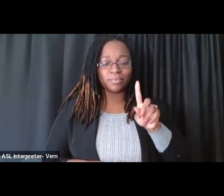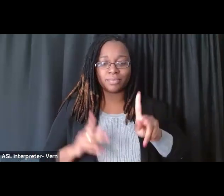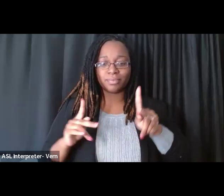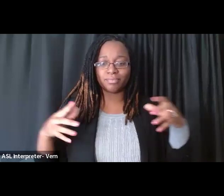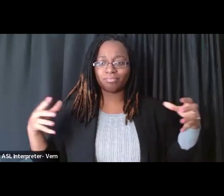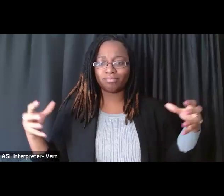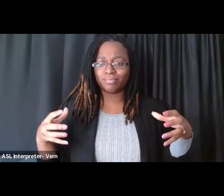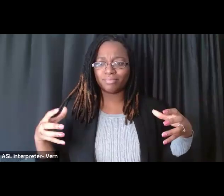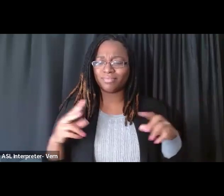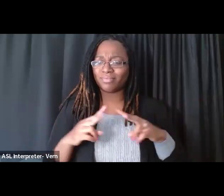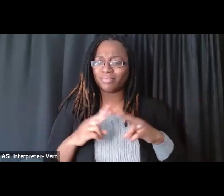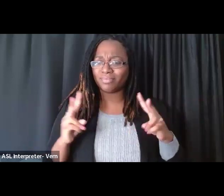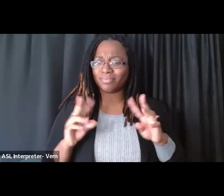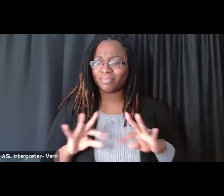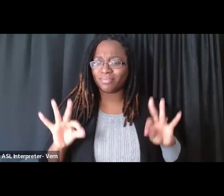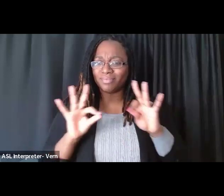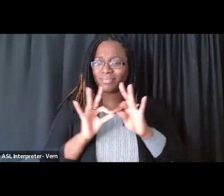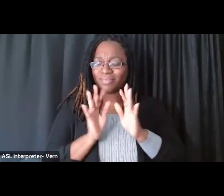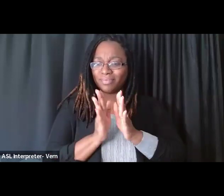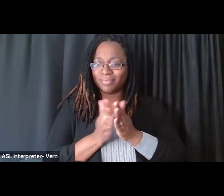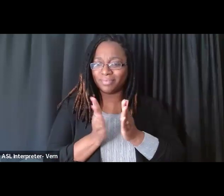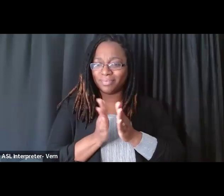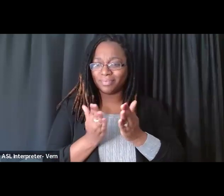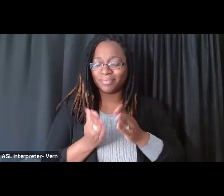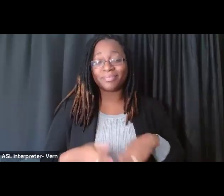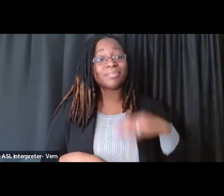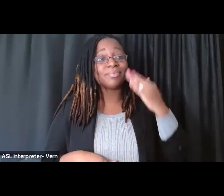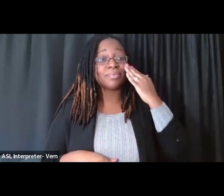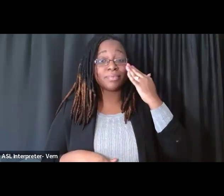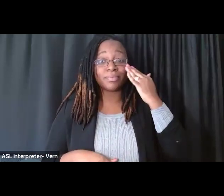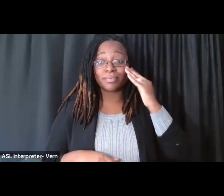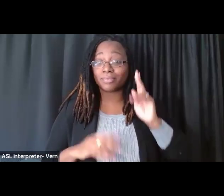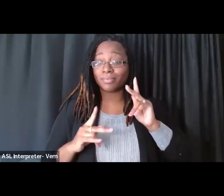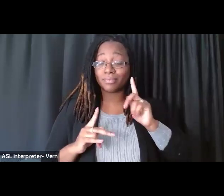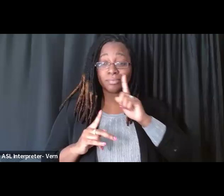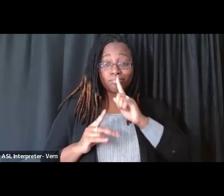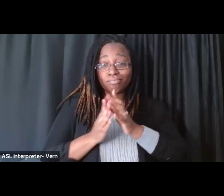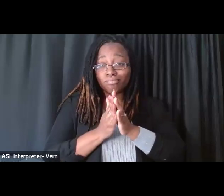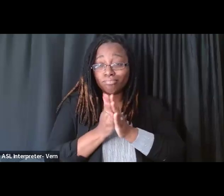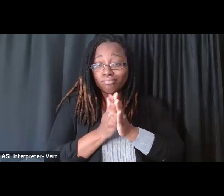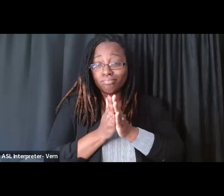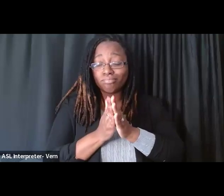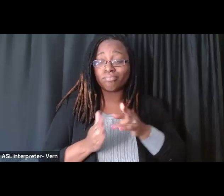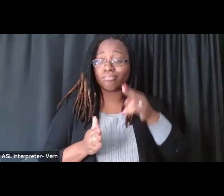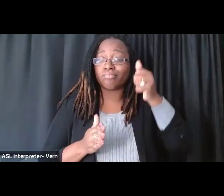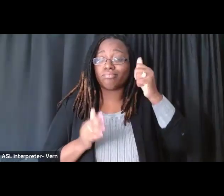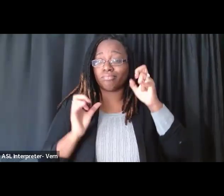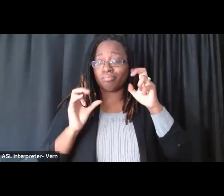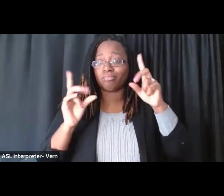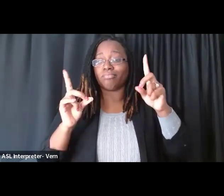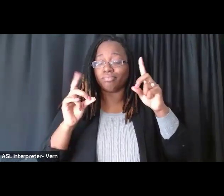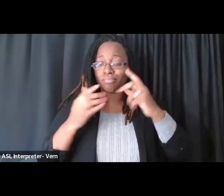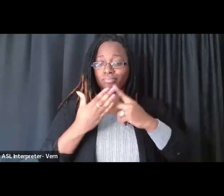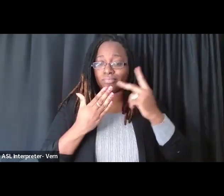very important book. I know that there's been a lot of interest in higher education programs, especially in